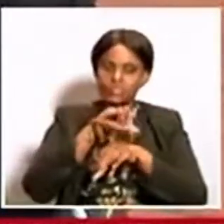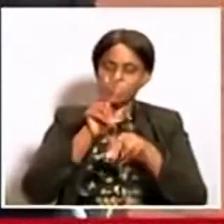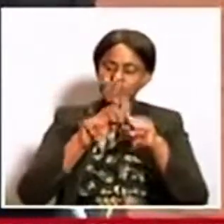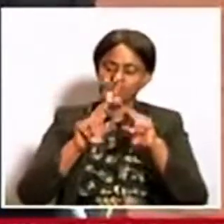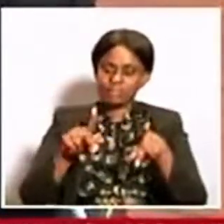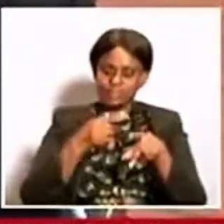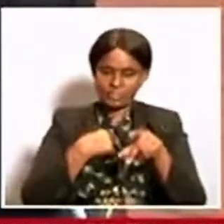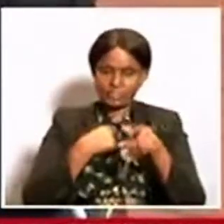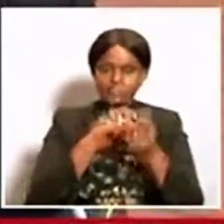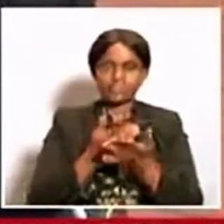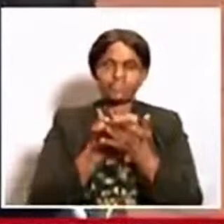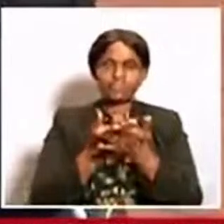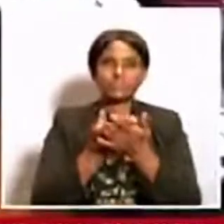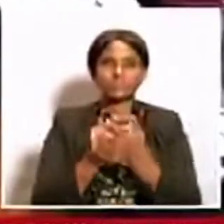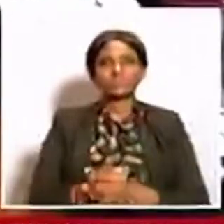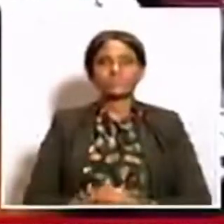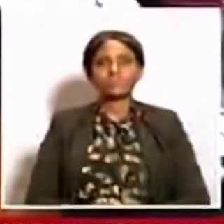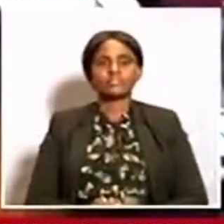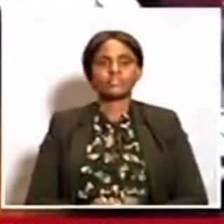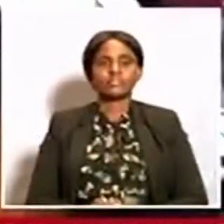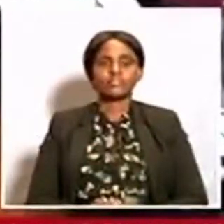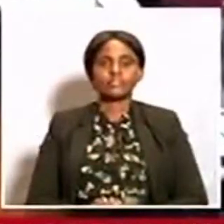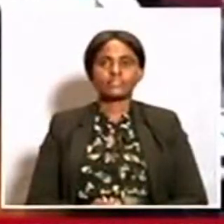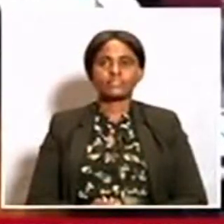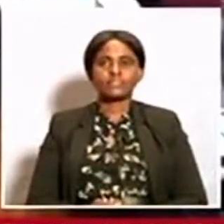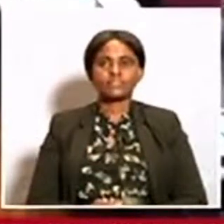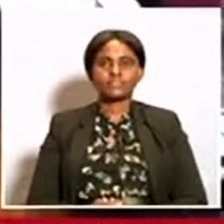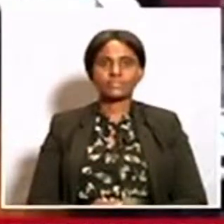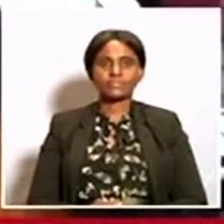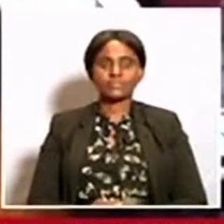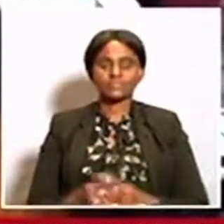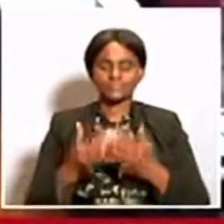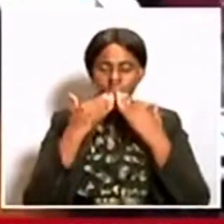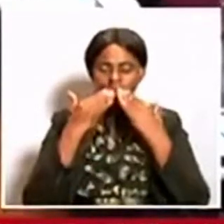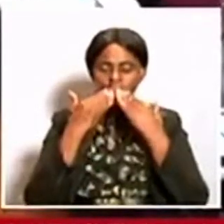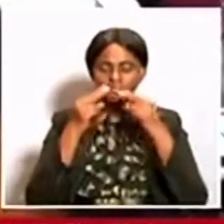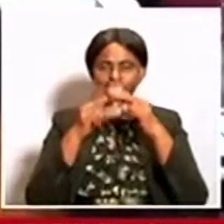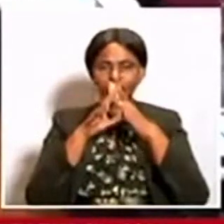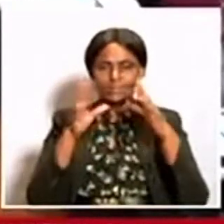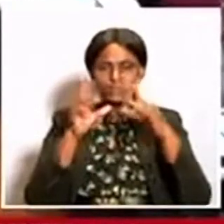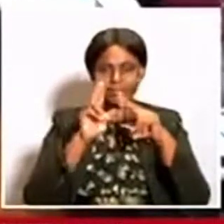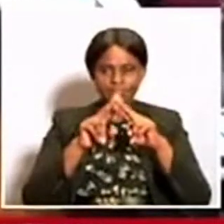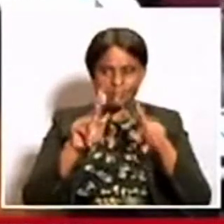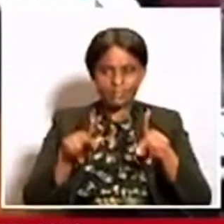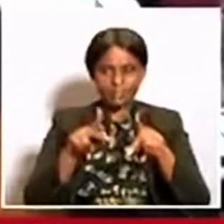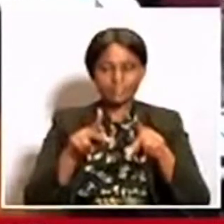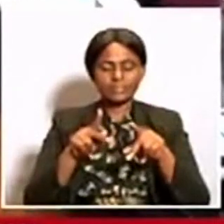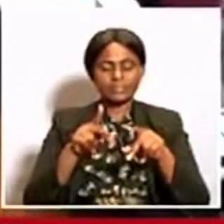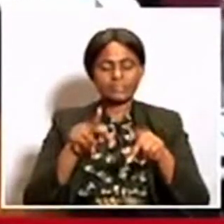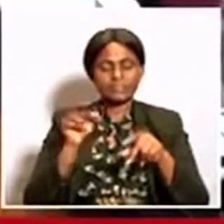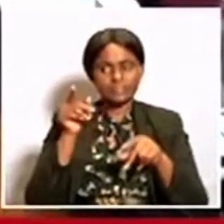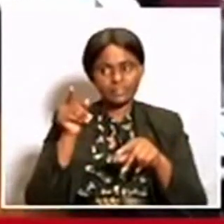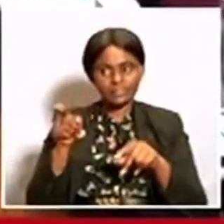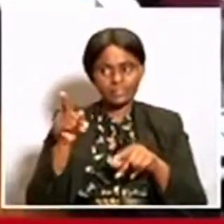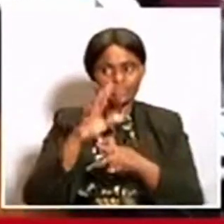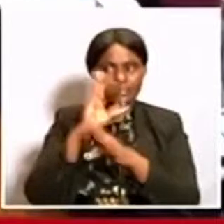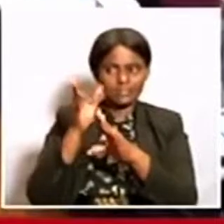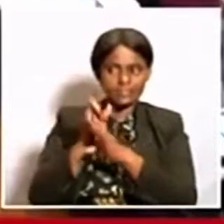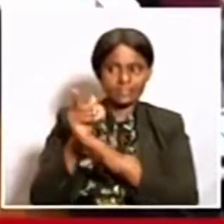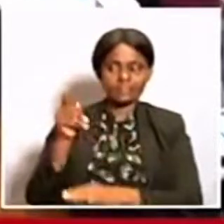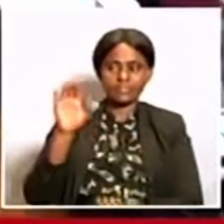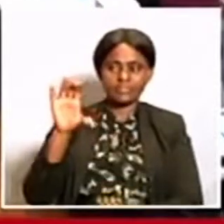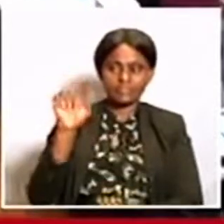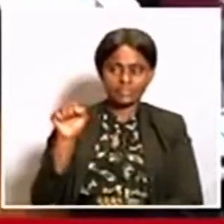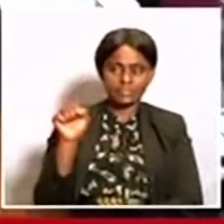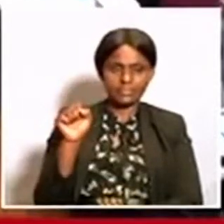I submit. Thank you. Honorable Mwene. Thank you so much. Mine goes to CS. CS. Anyways,